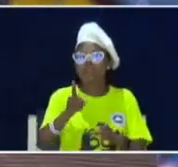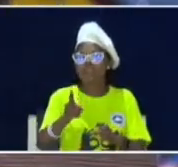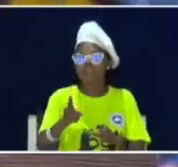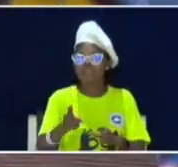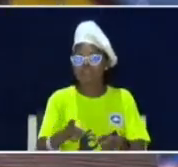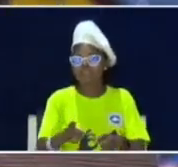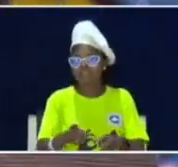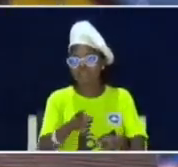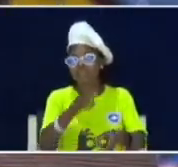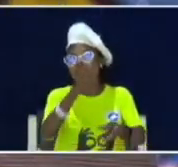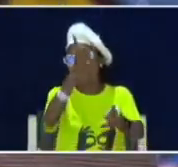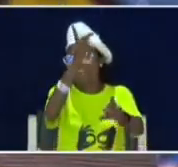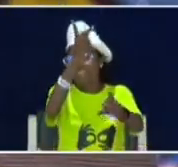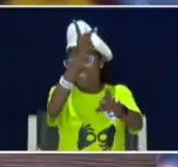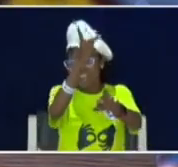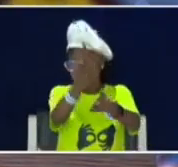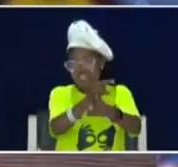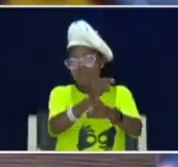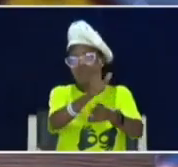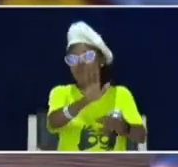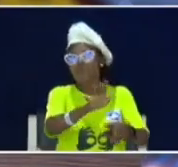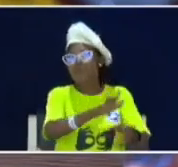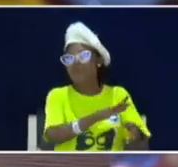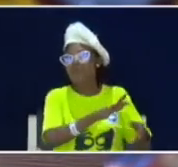and desire to be lifted by the eagle.